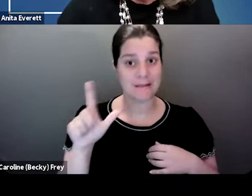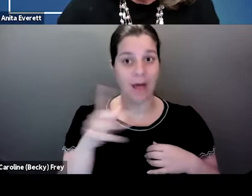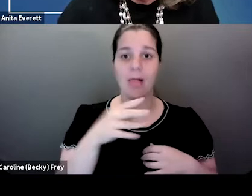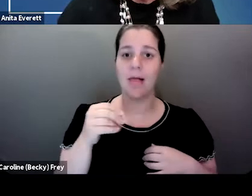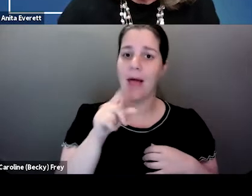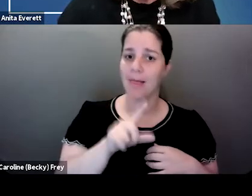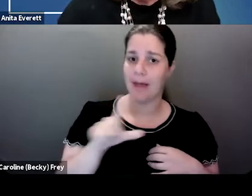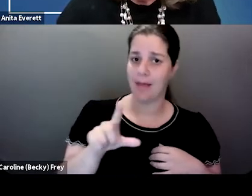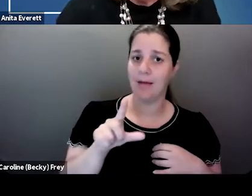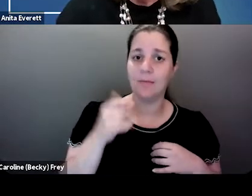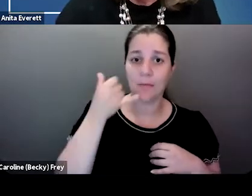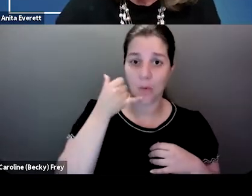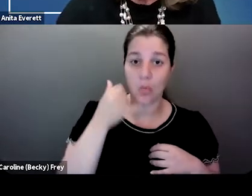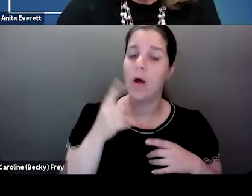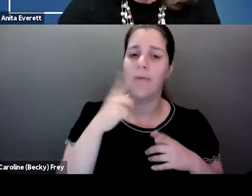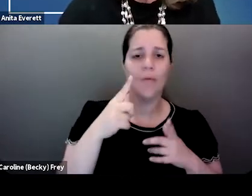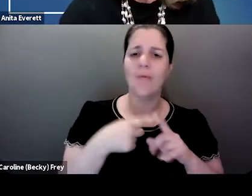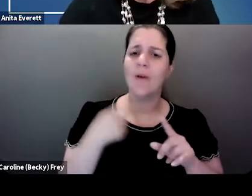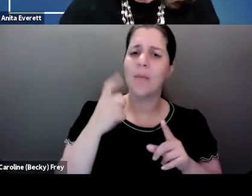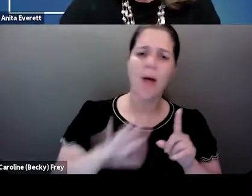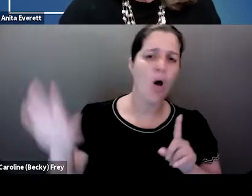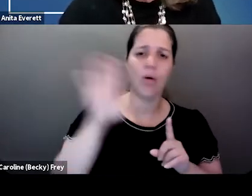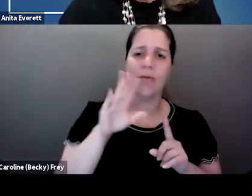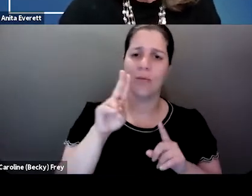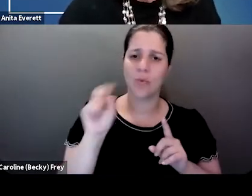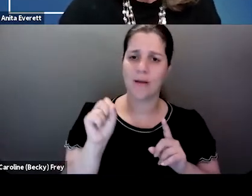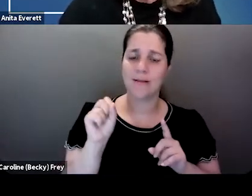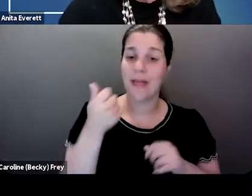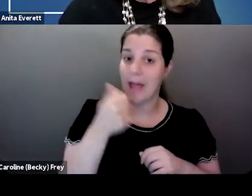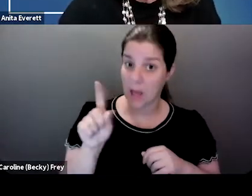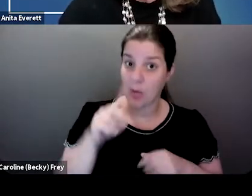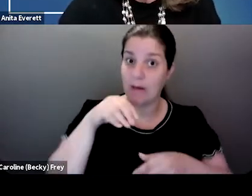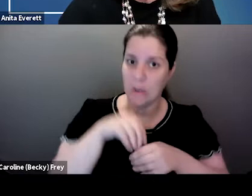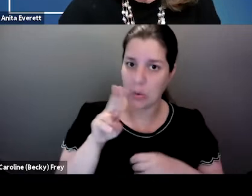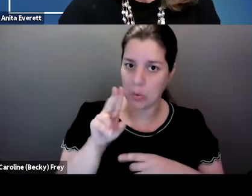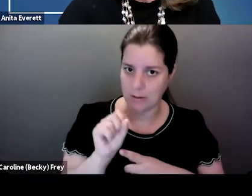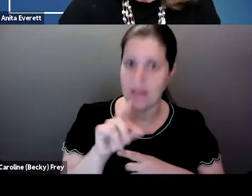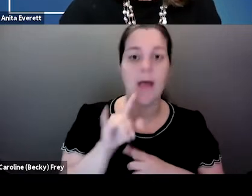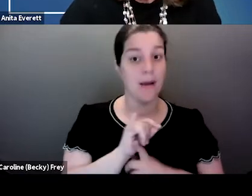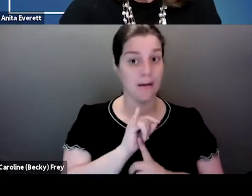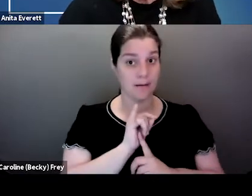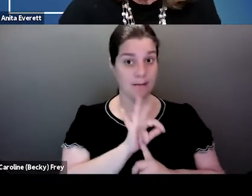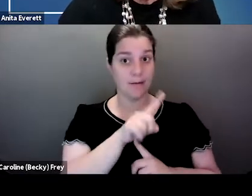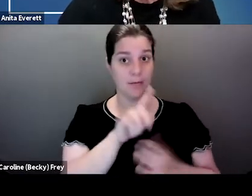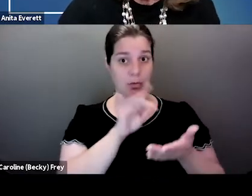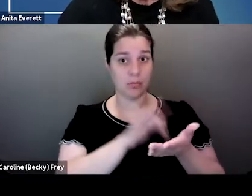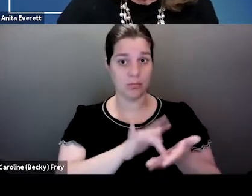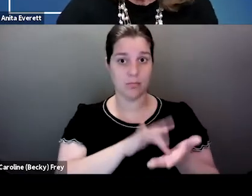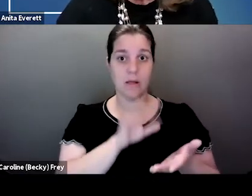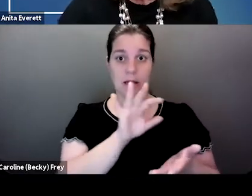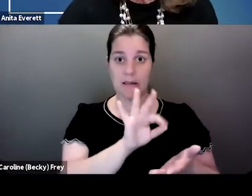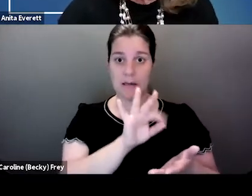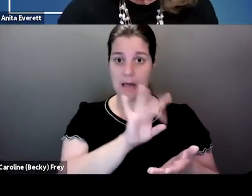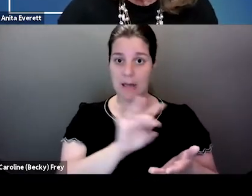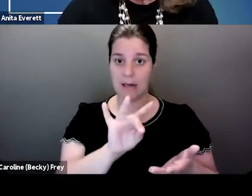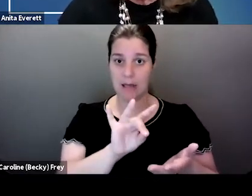landlines from anywhere in the United States, if you dial 988, you will be connected to what is currently known